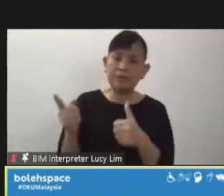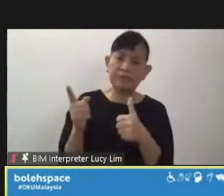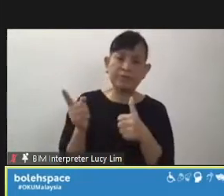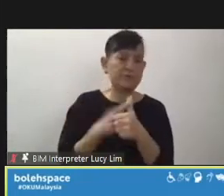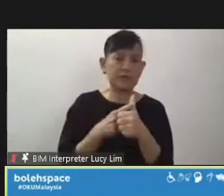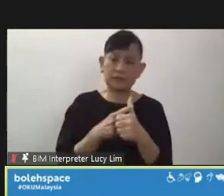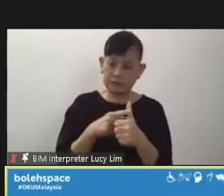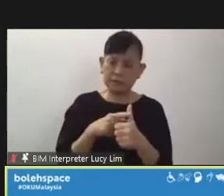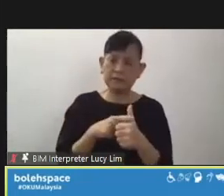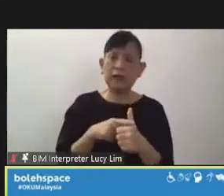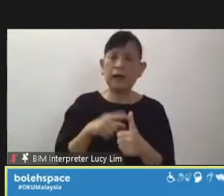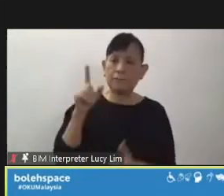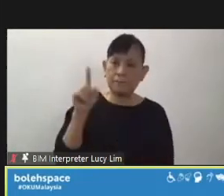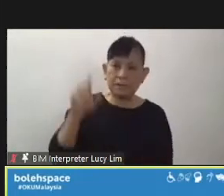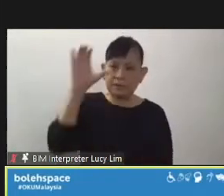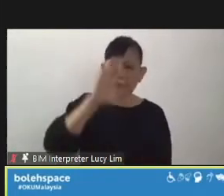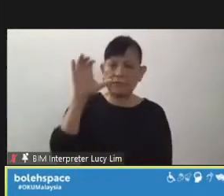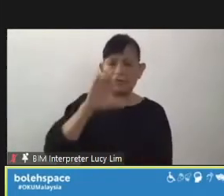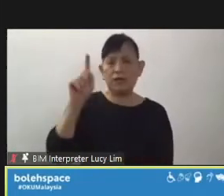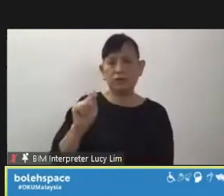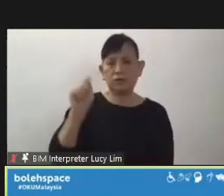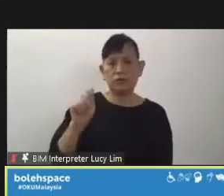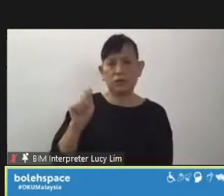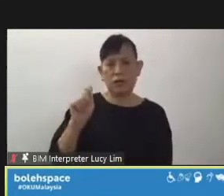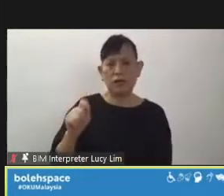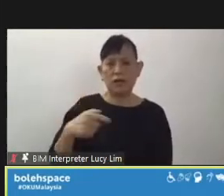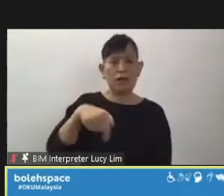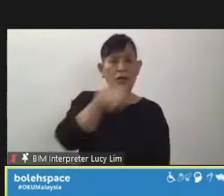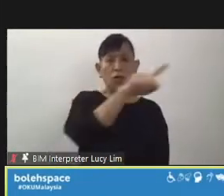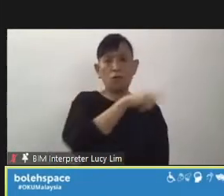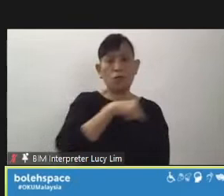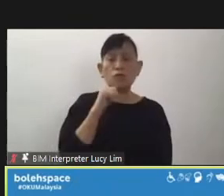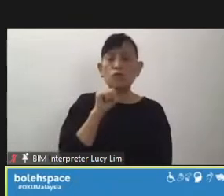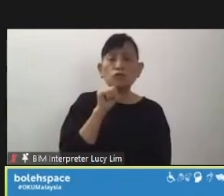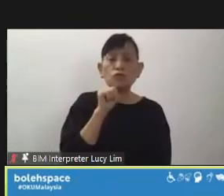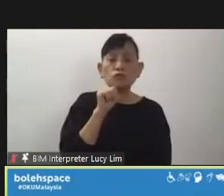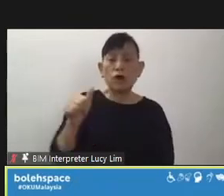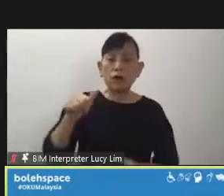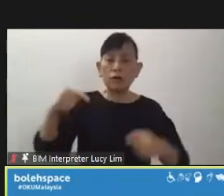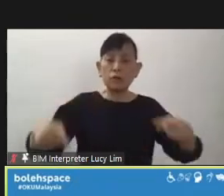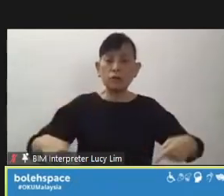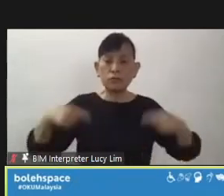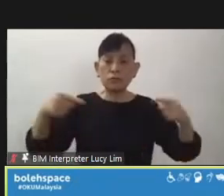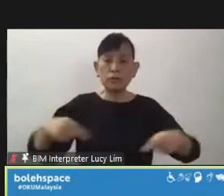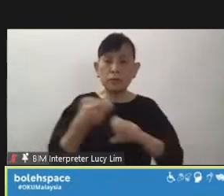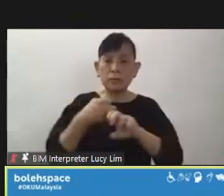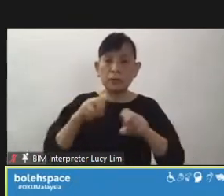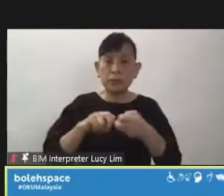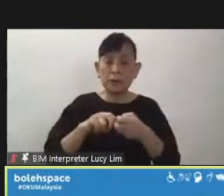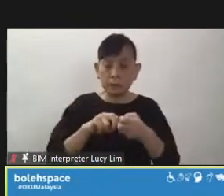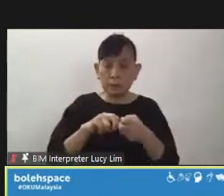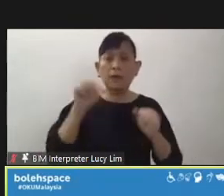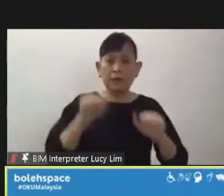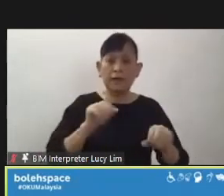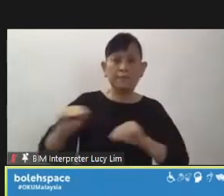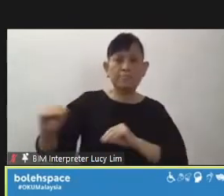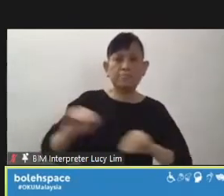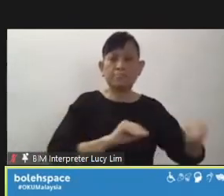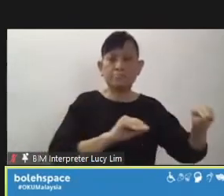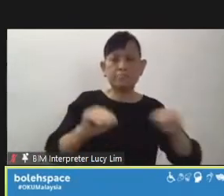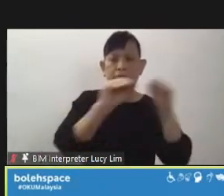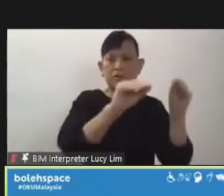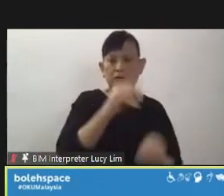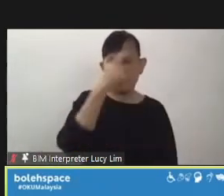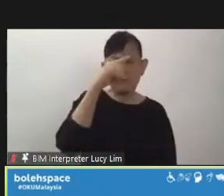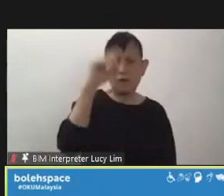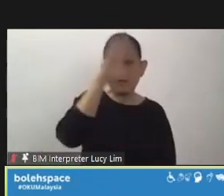it's easy for us who are not using wheelchair or who don't have a mobility problem to move around, and find toilets was